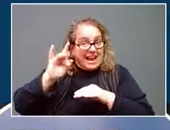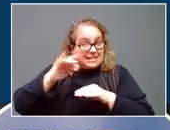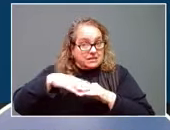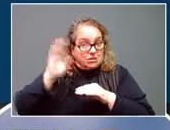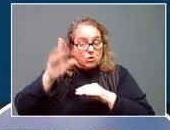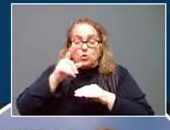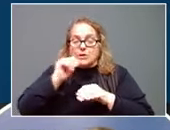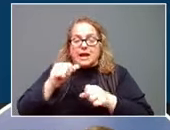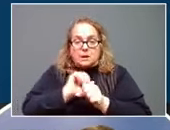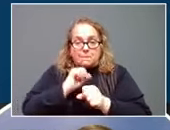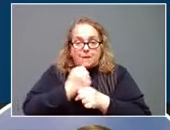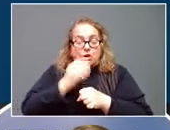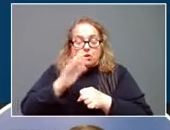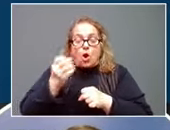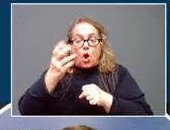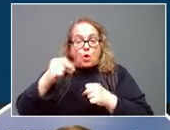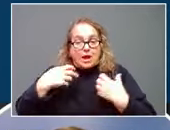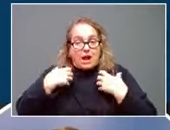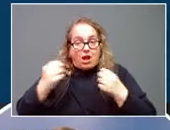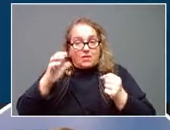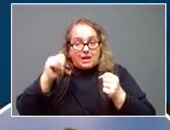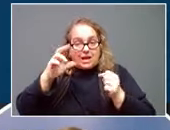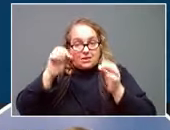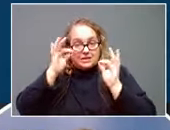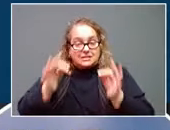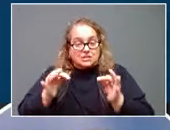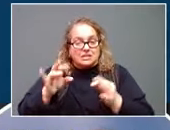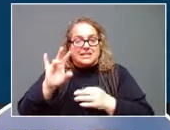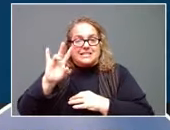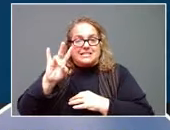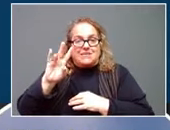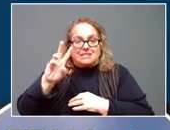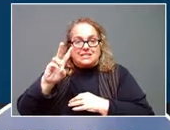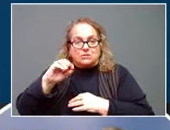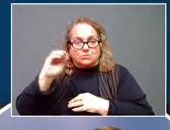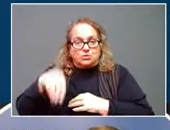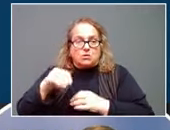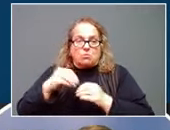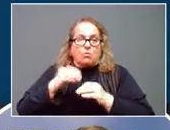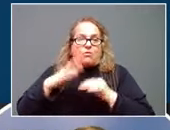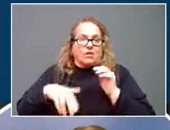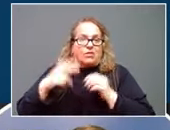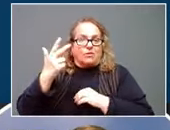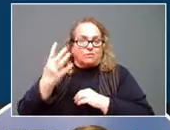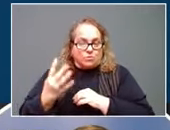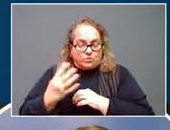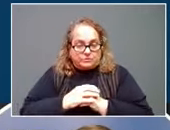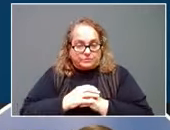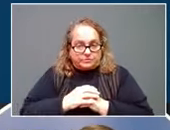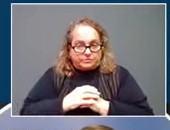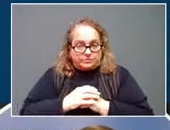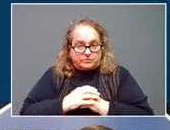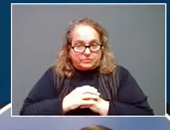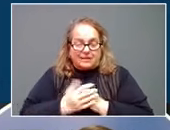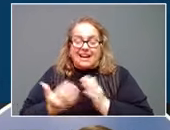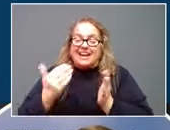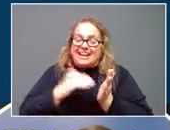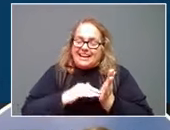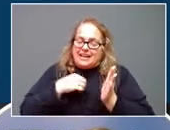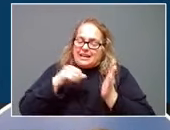healthcare decisions. Now 76%, more than 3/4. Again, I want to make sure I emphasize